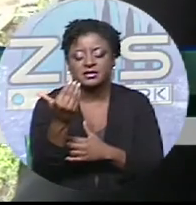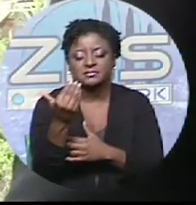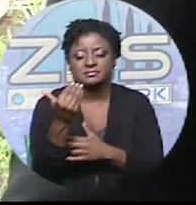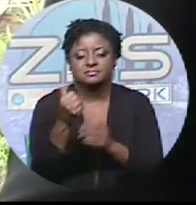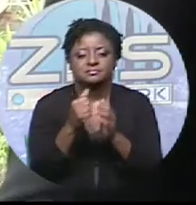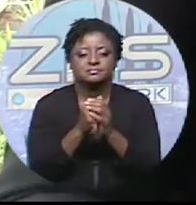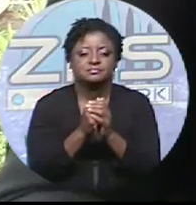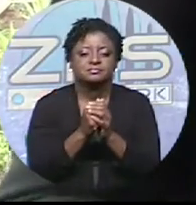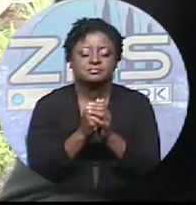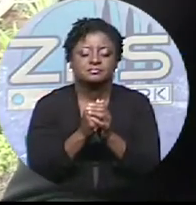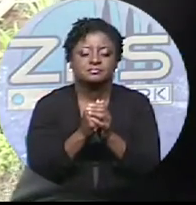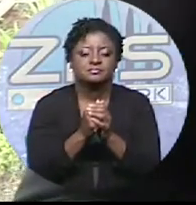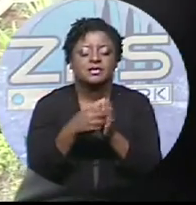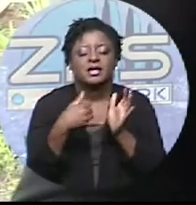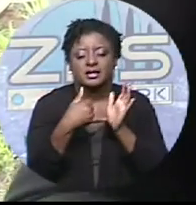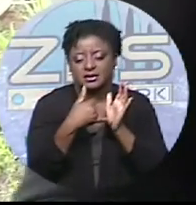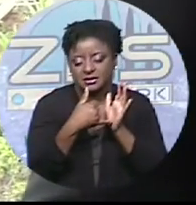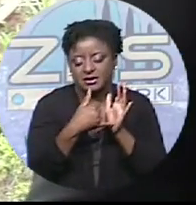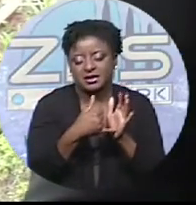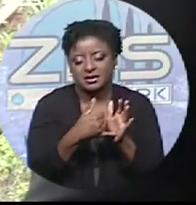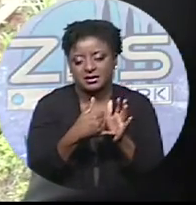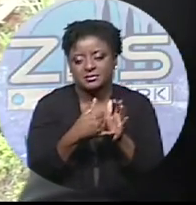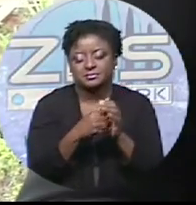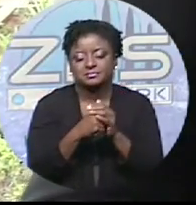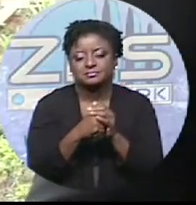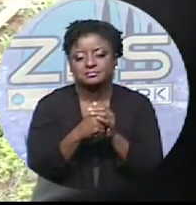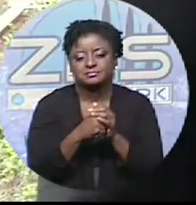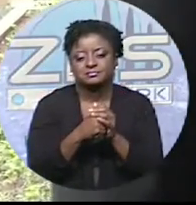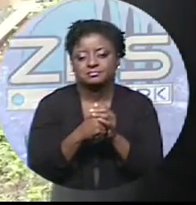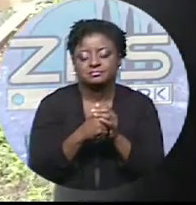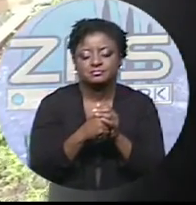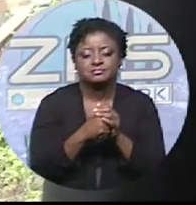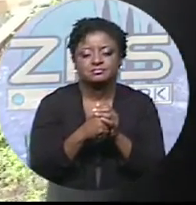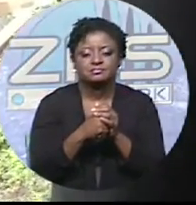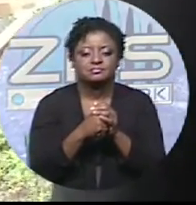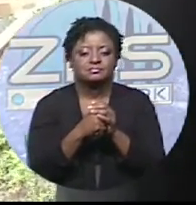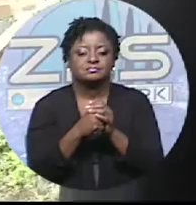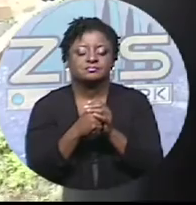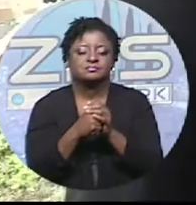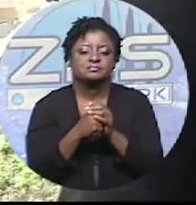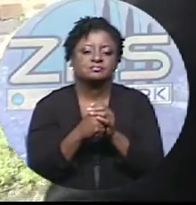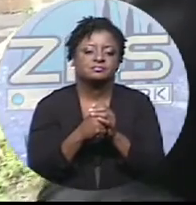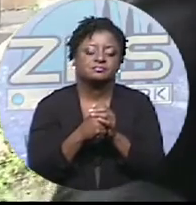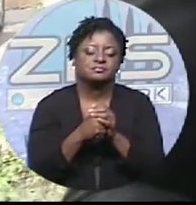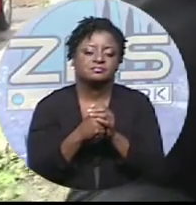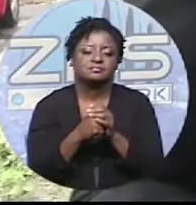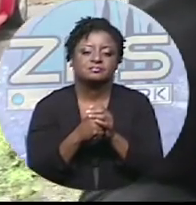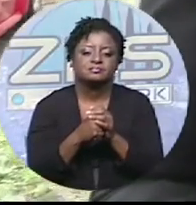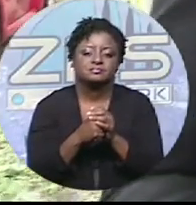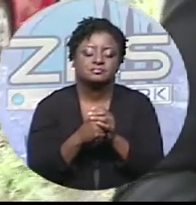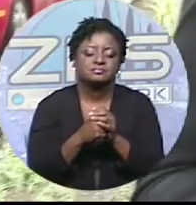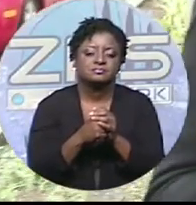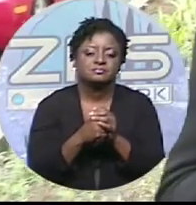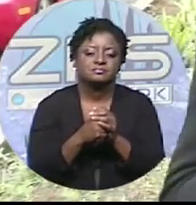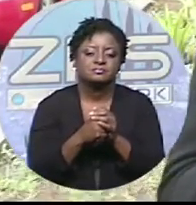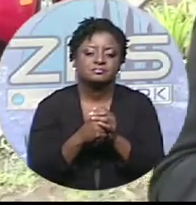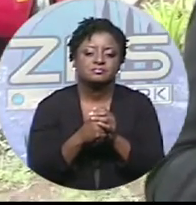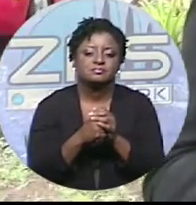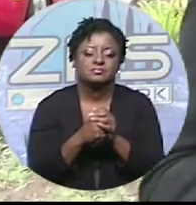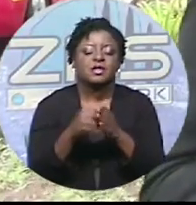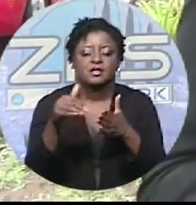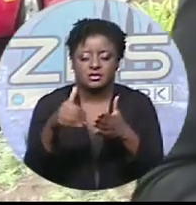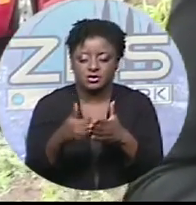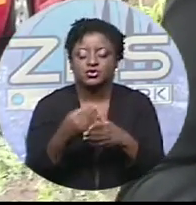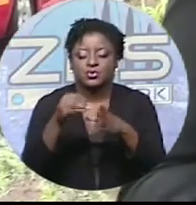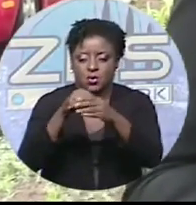2015, which indicated that there is a willingness on the part of the